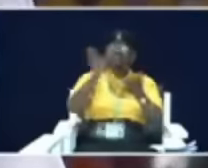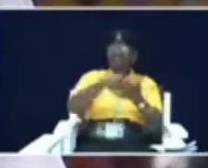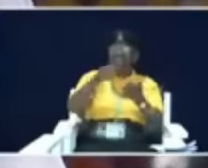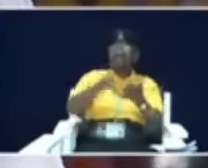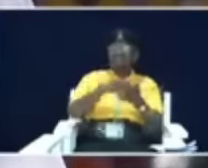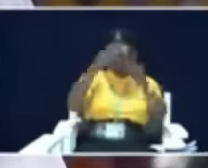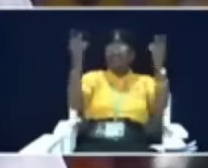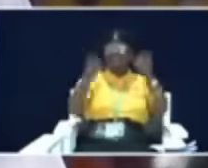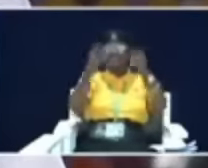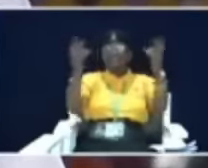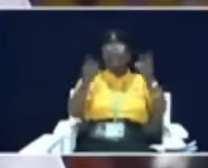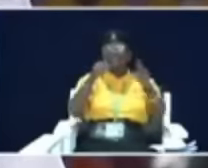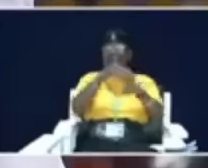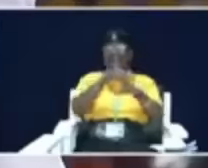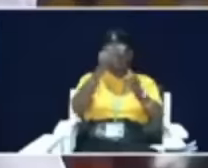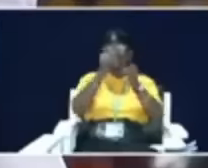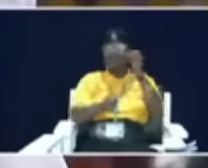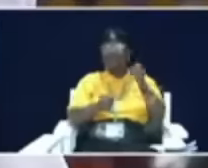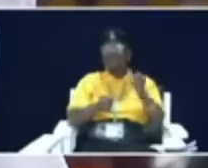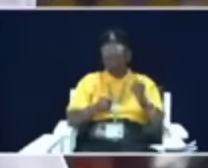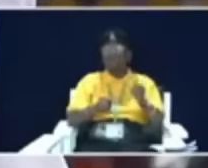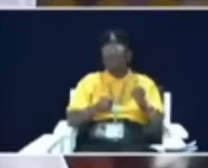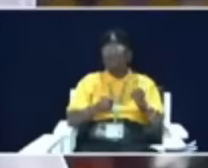because at long last they were delivered.